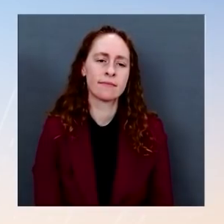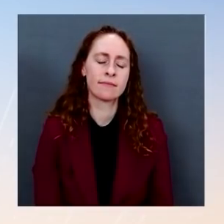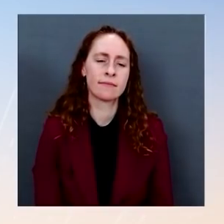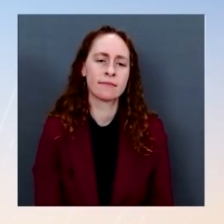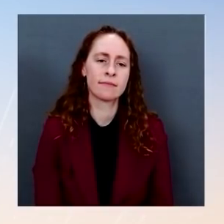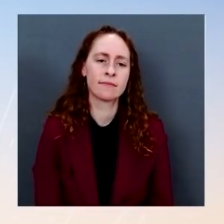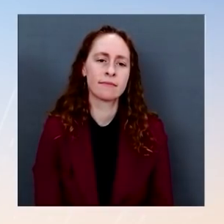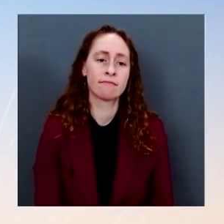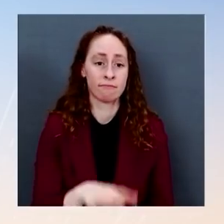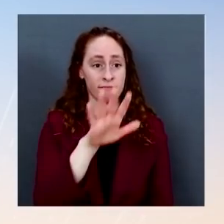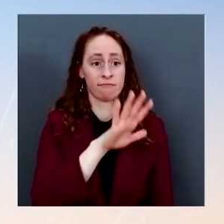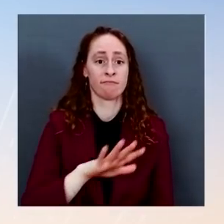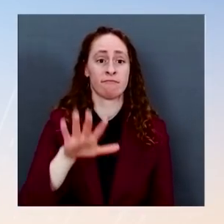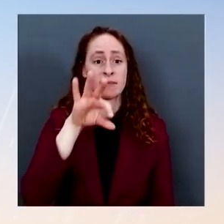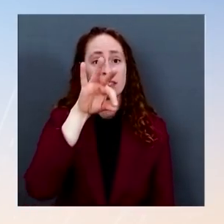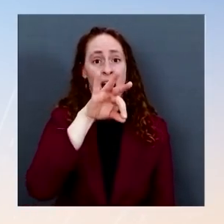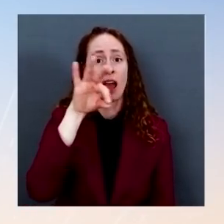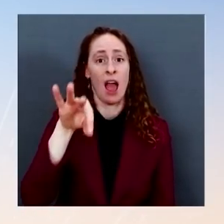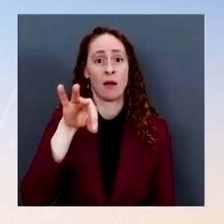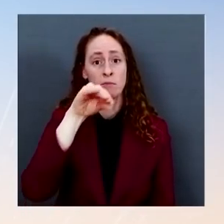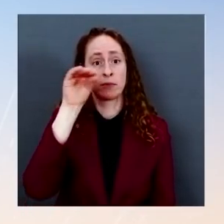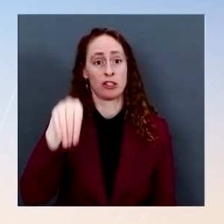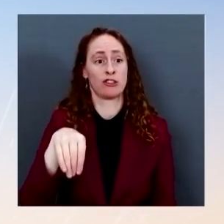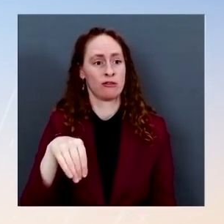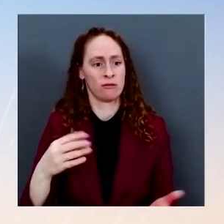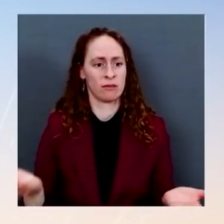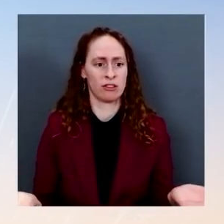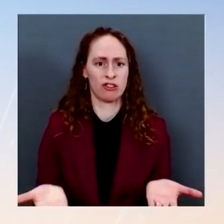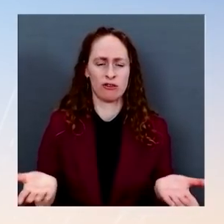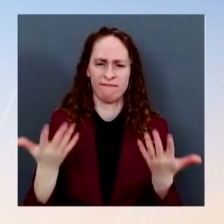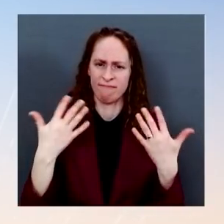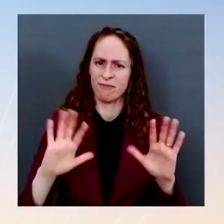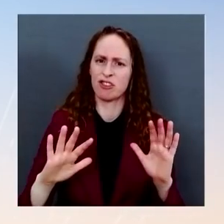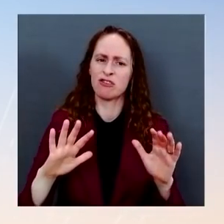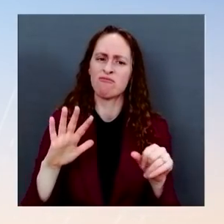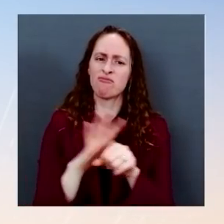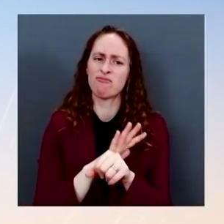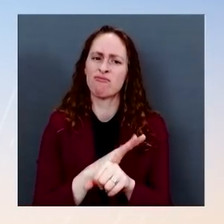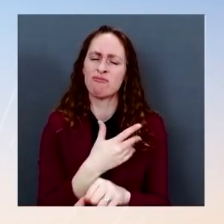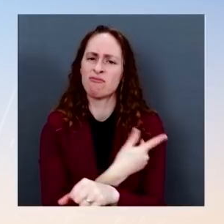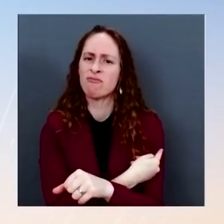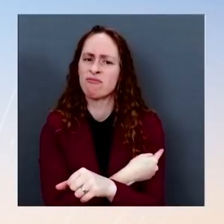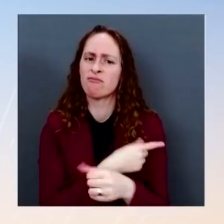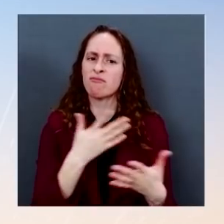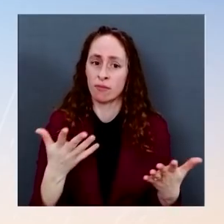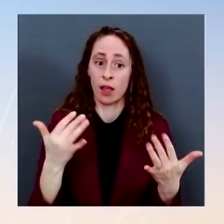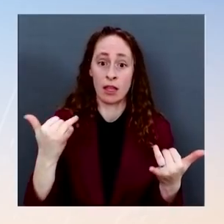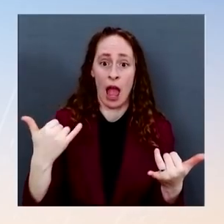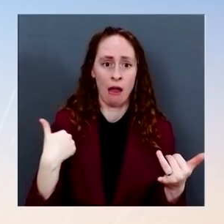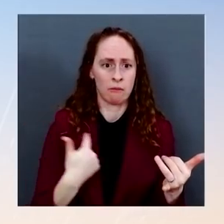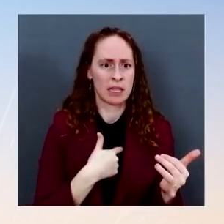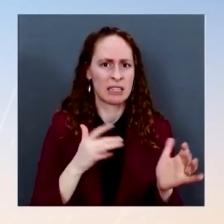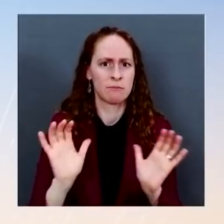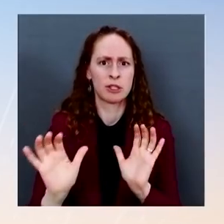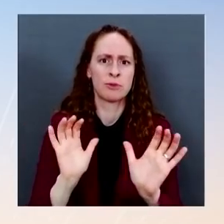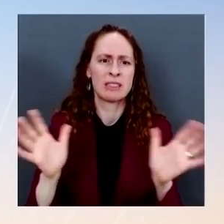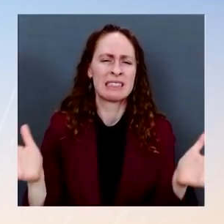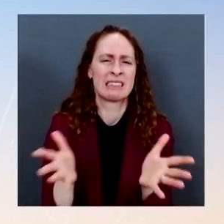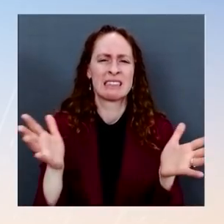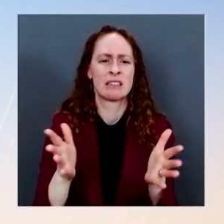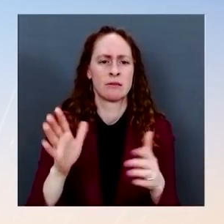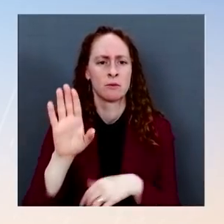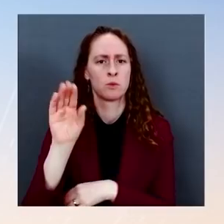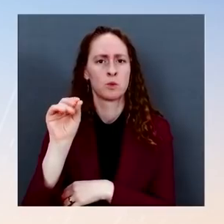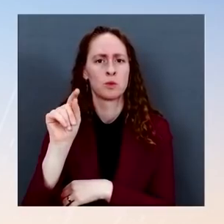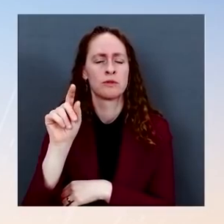Boosters are strongly recommended and distributed. We have a very thorough process here that people abide by